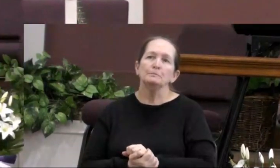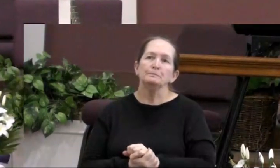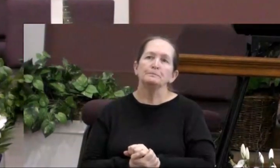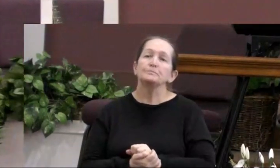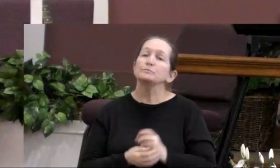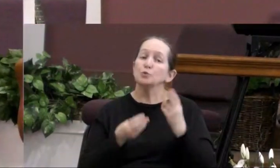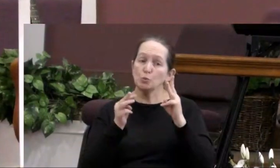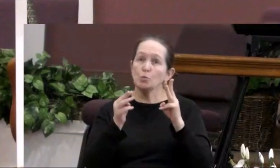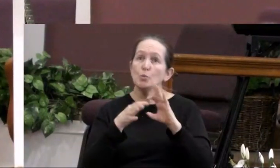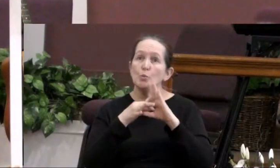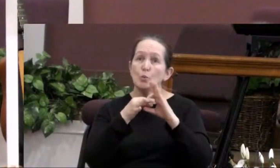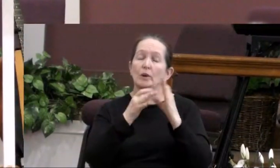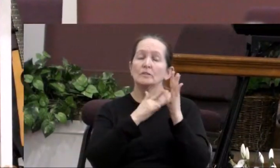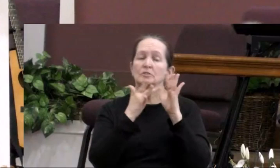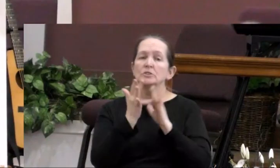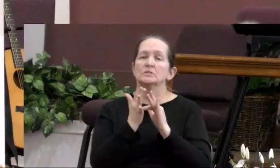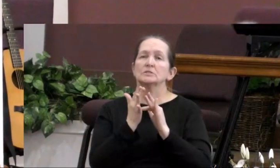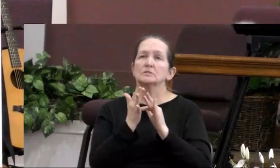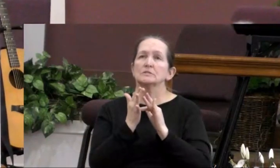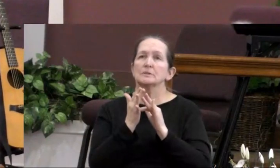The way of Jesus